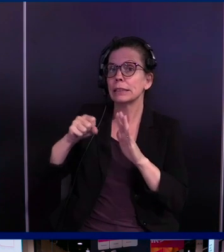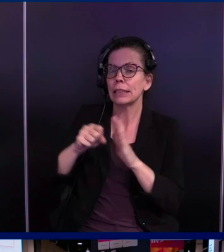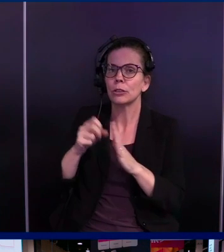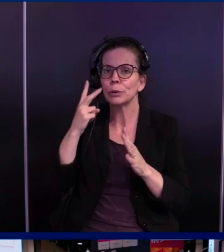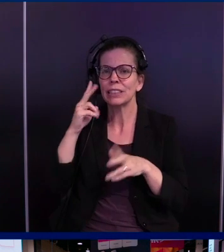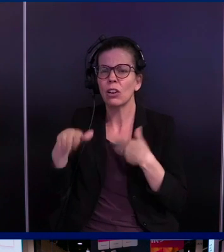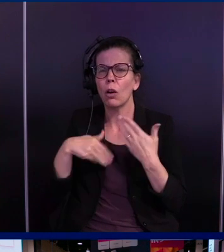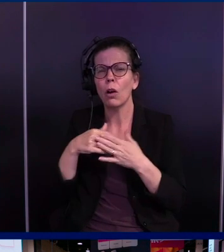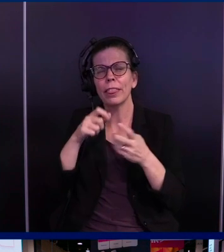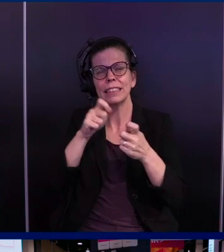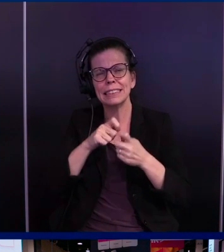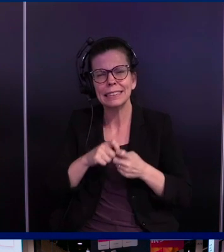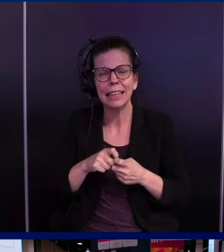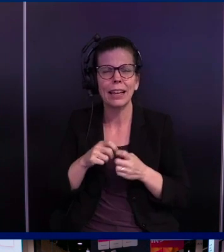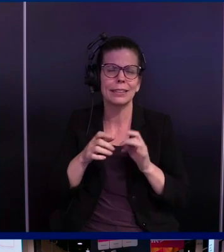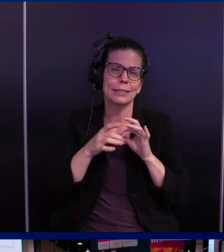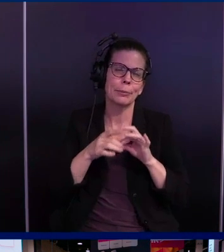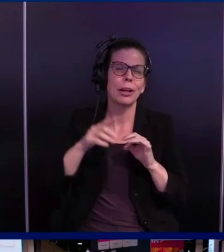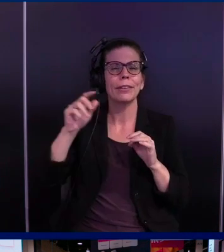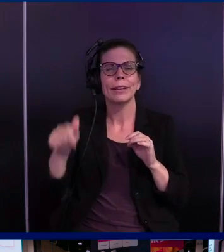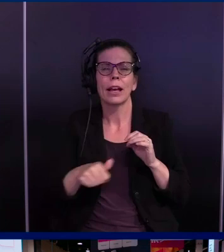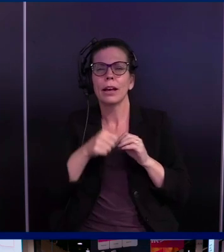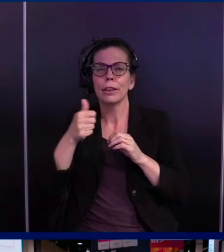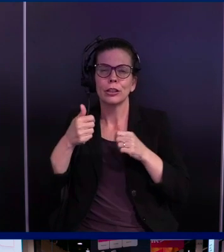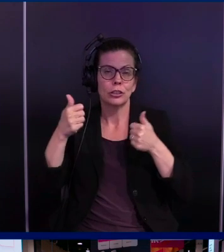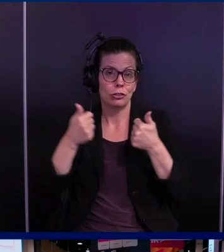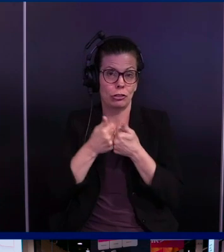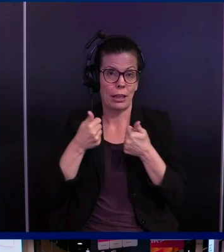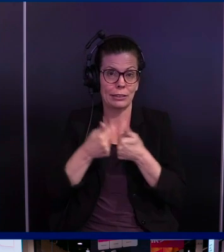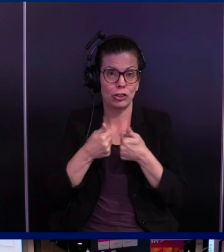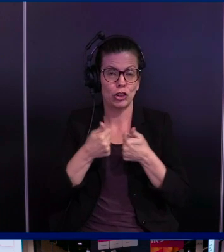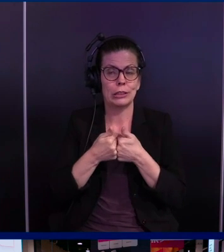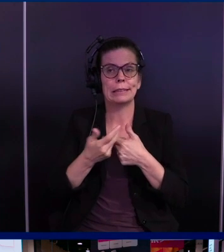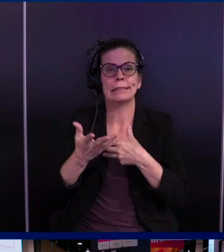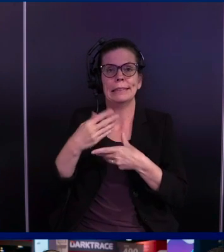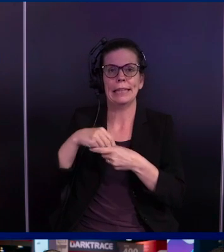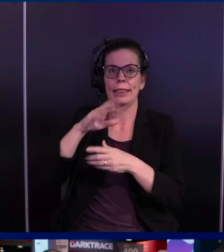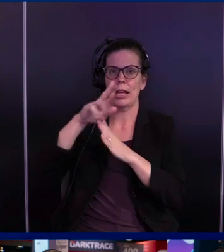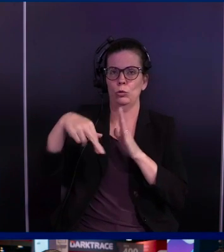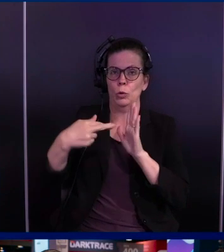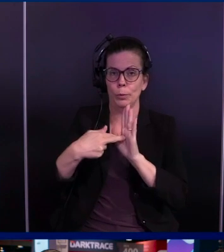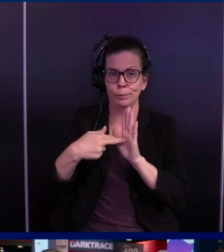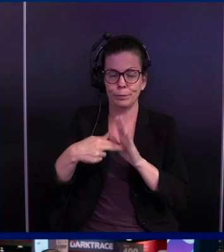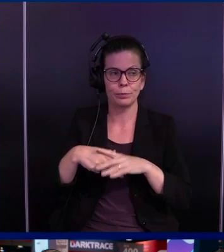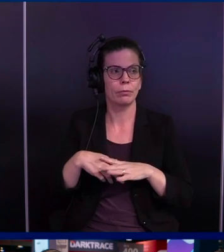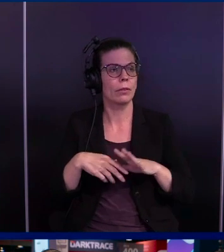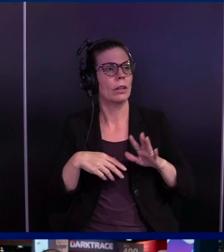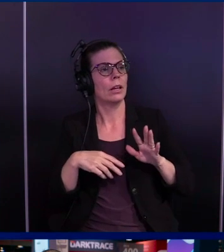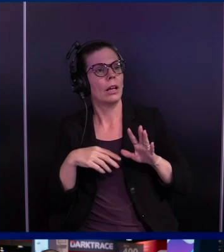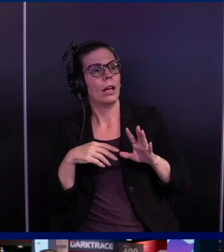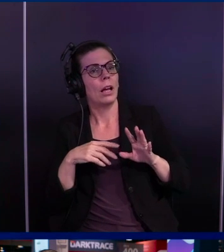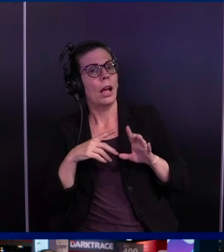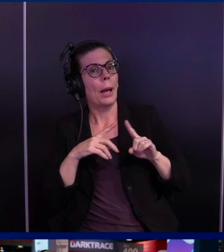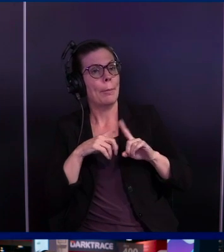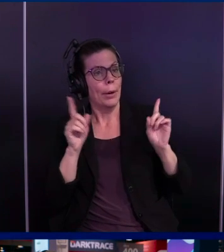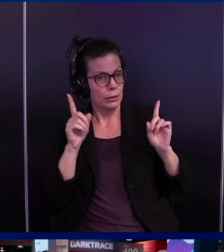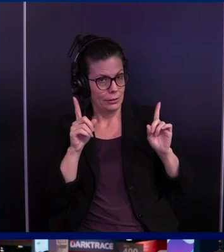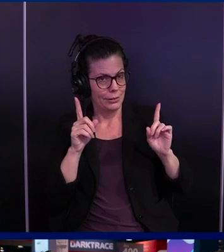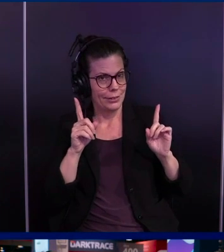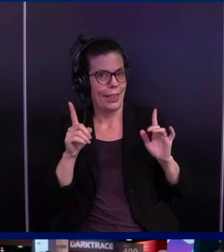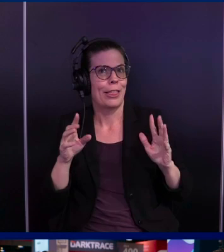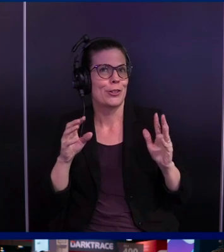all the details about the other challenges within the role. But there's